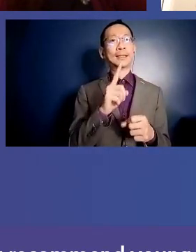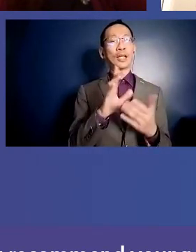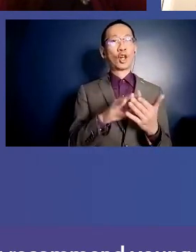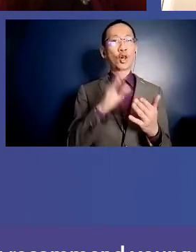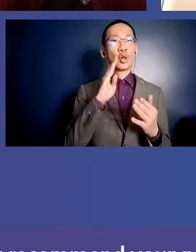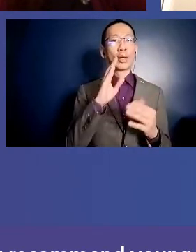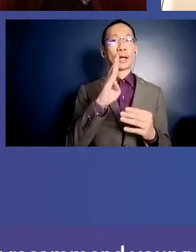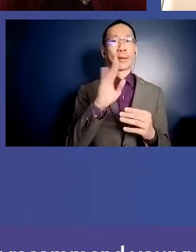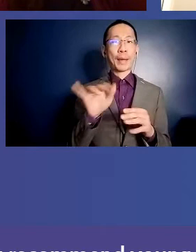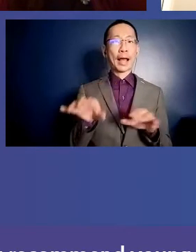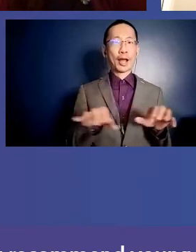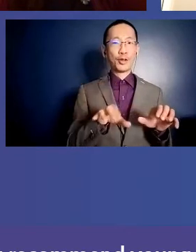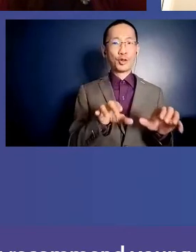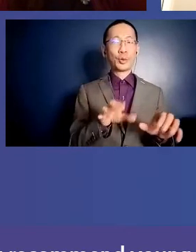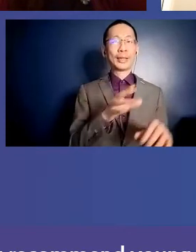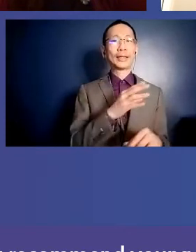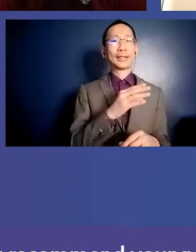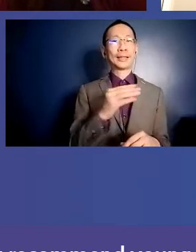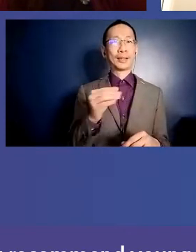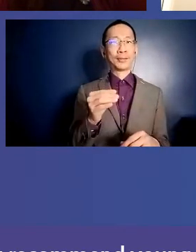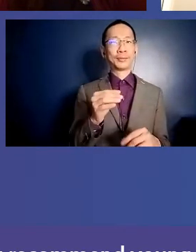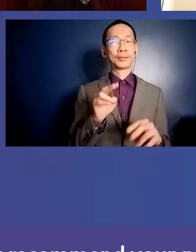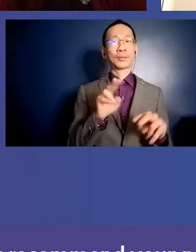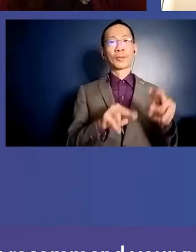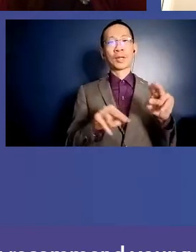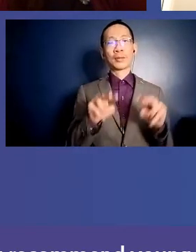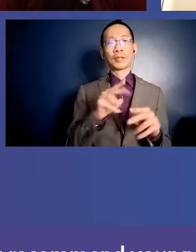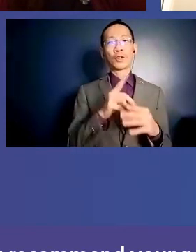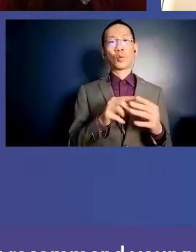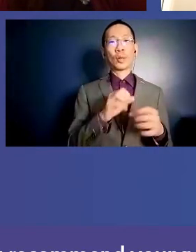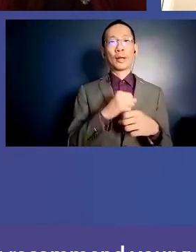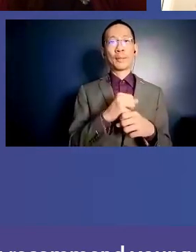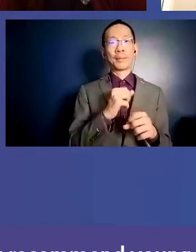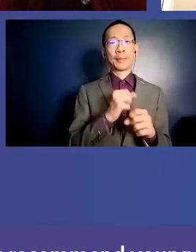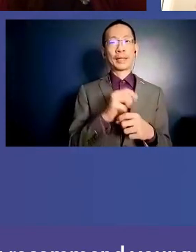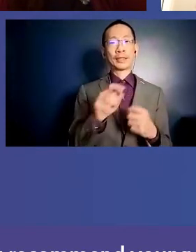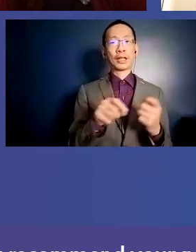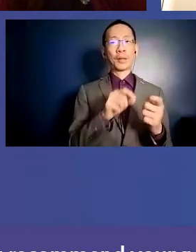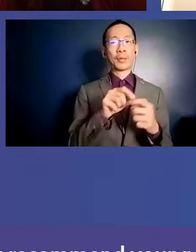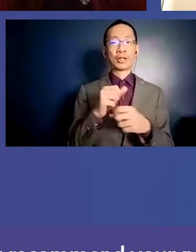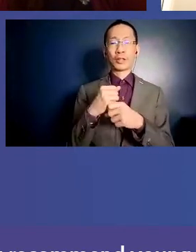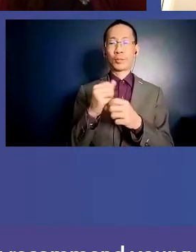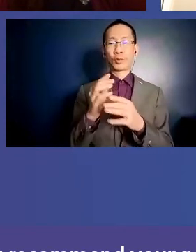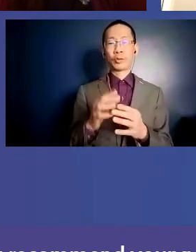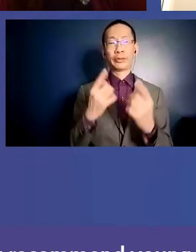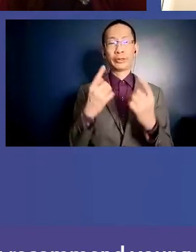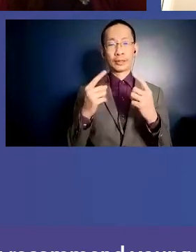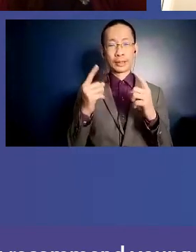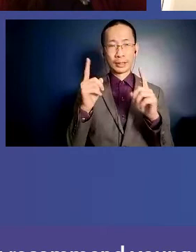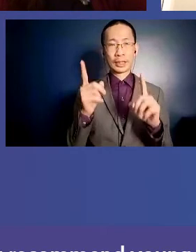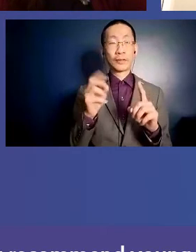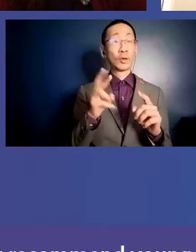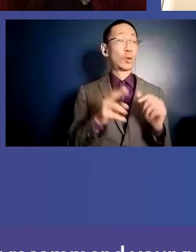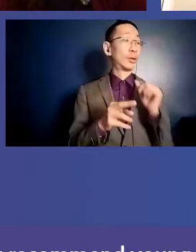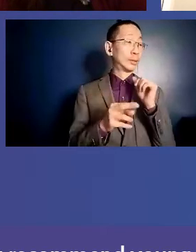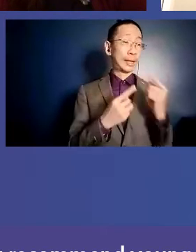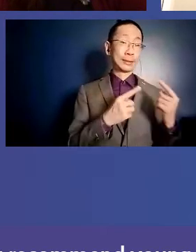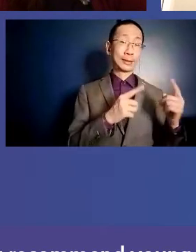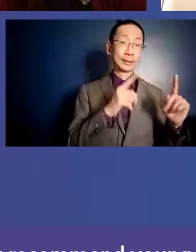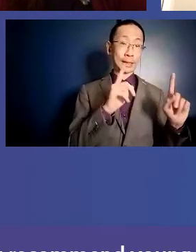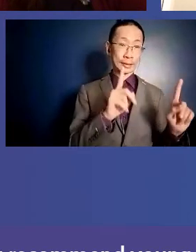by doing and observing what makes a particular producer successful or not successful.